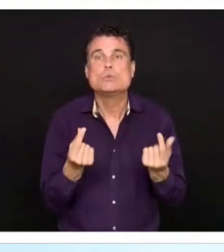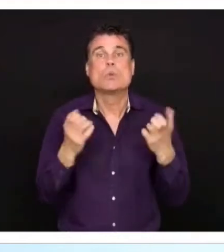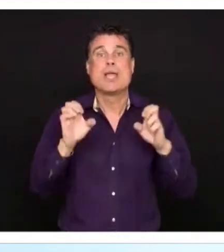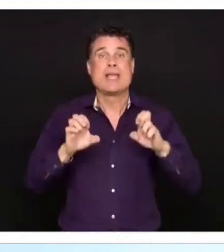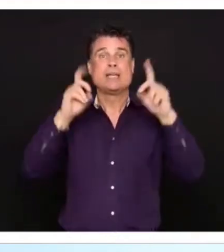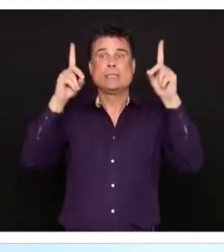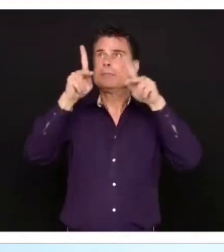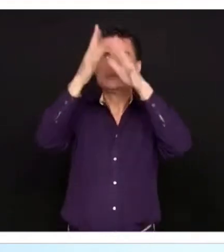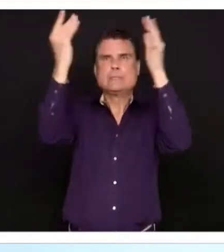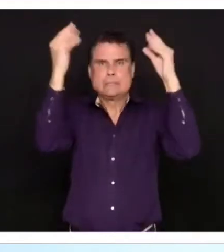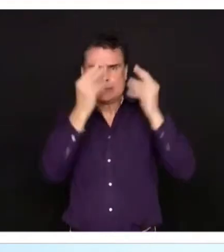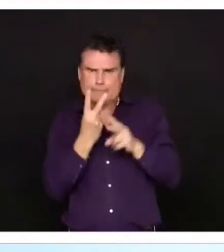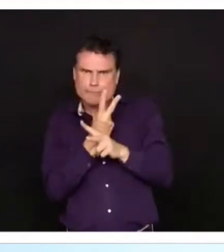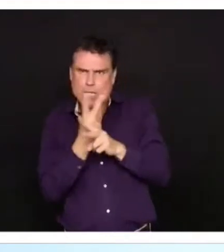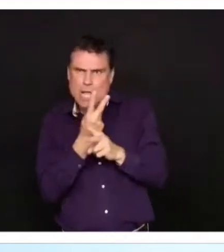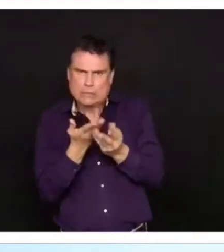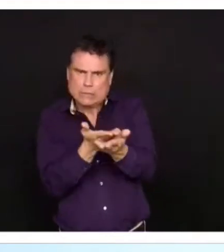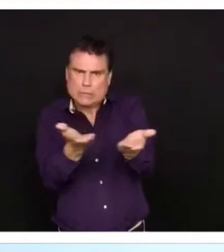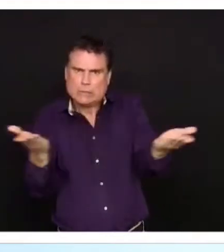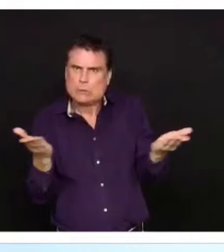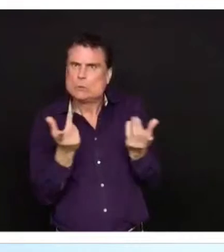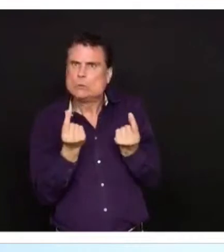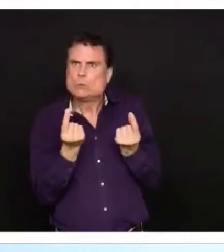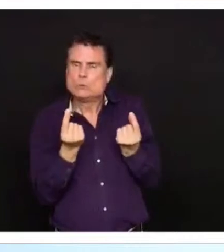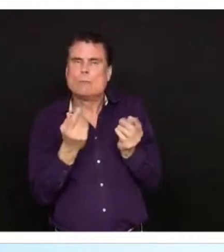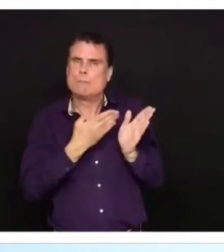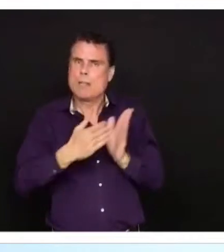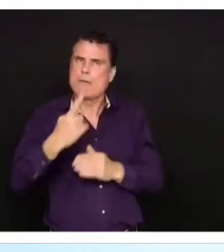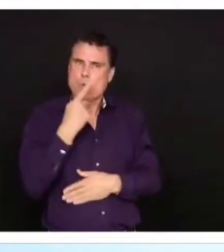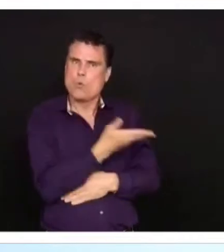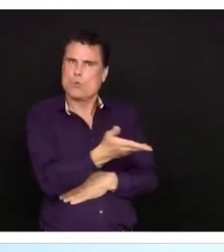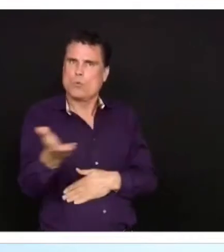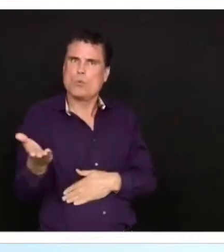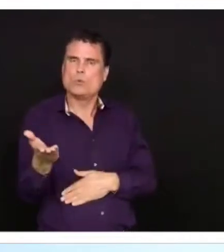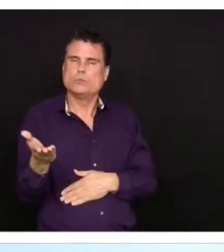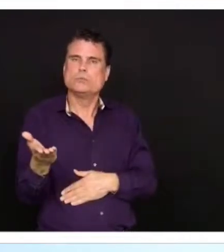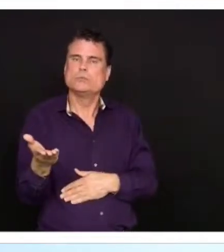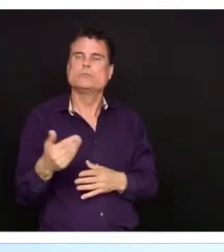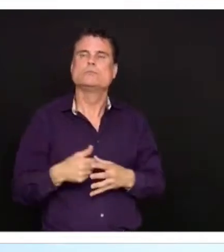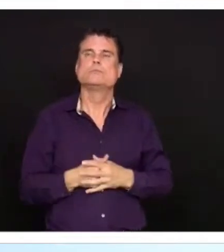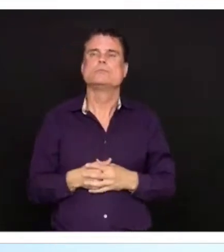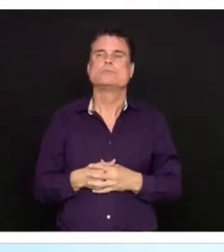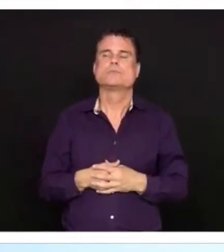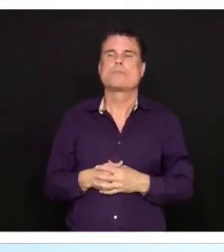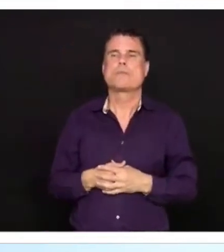in our communities. Next question is from Lisa Eusden, News 1130.